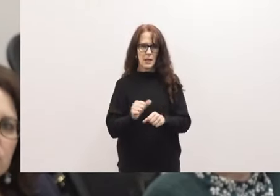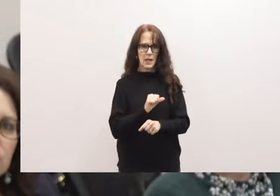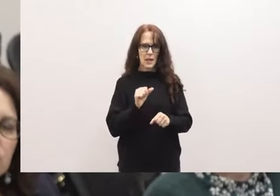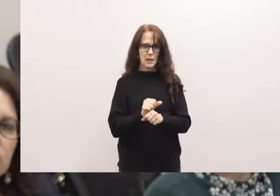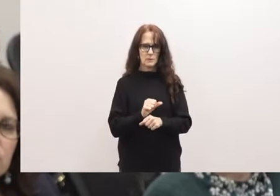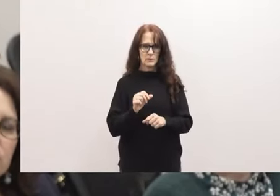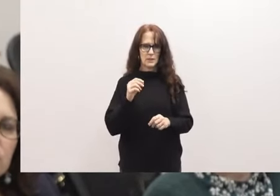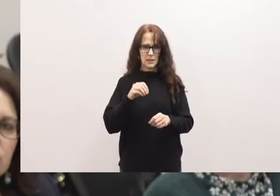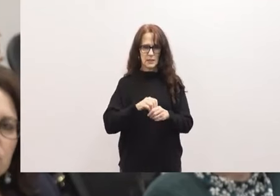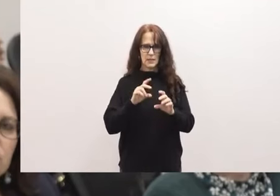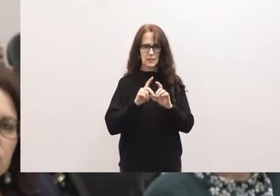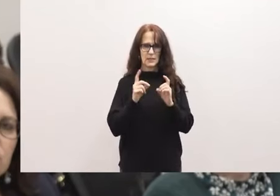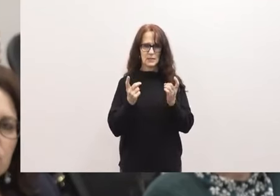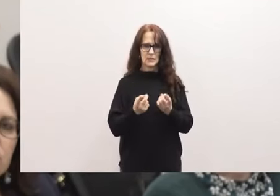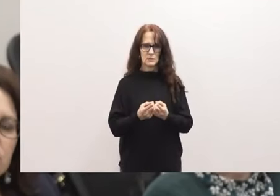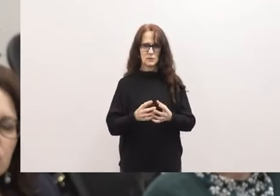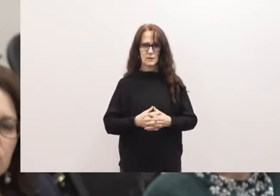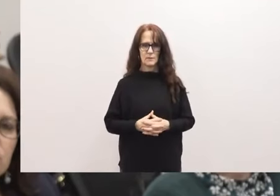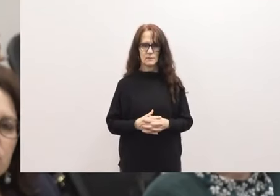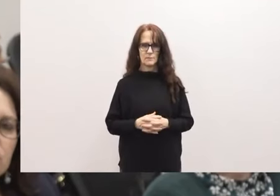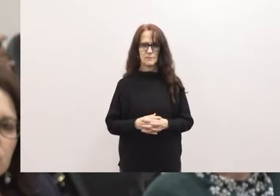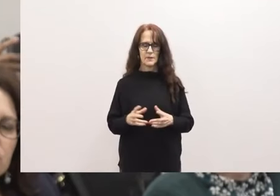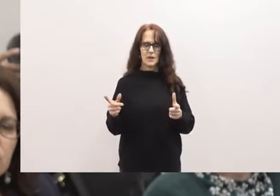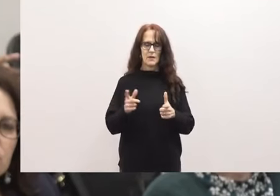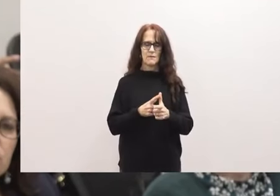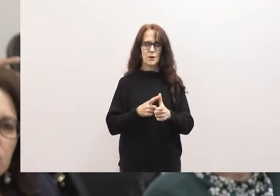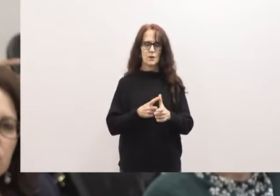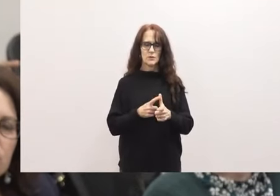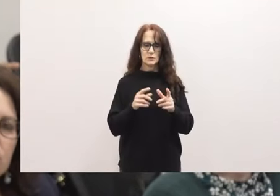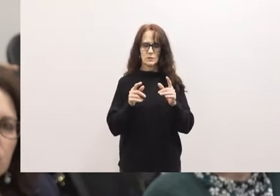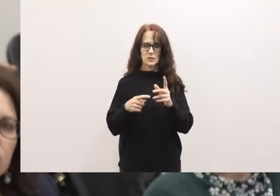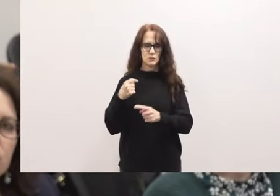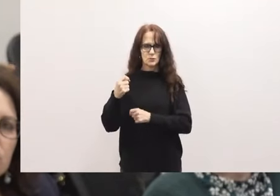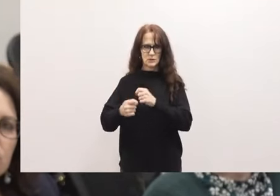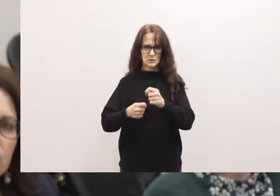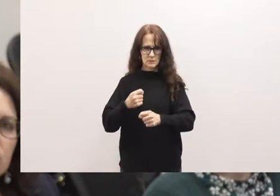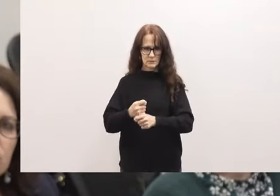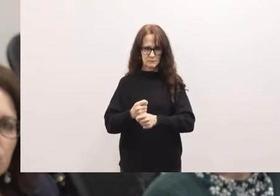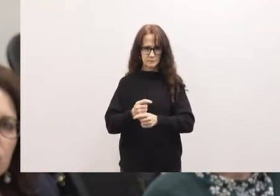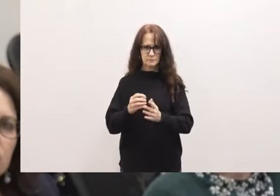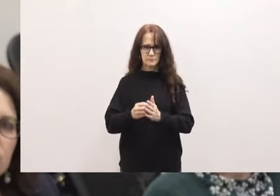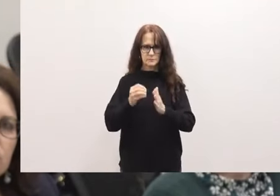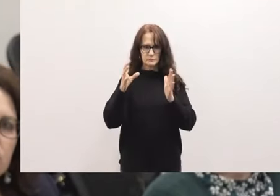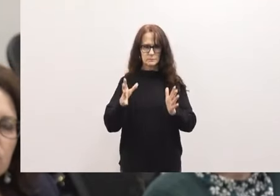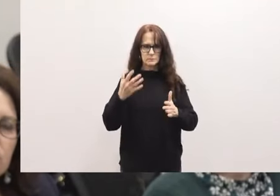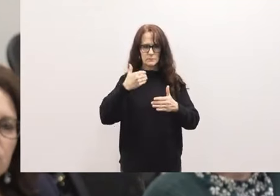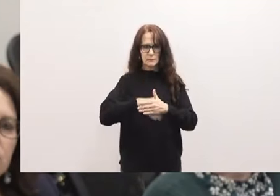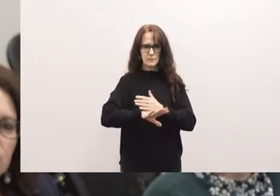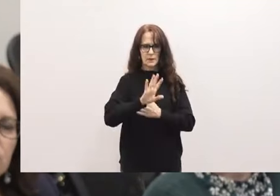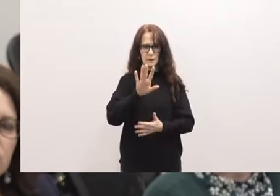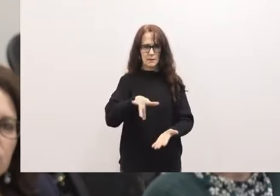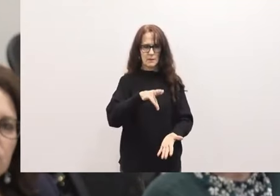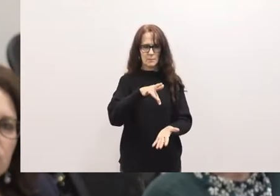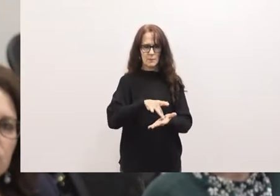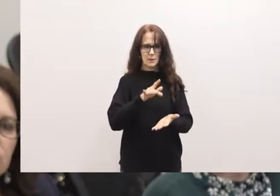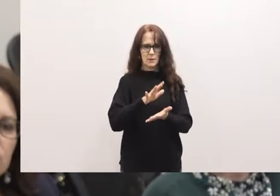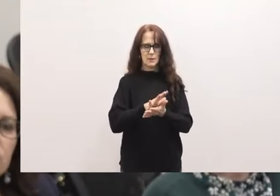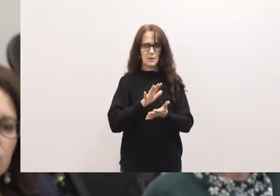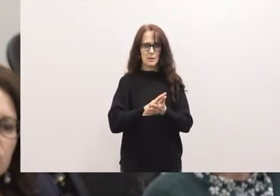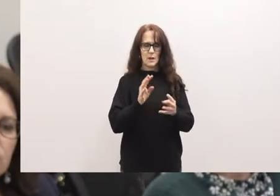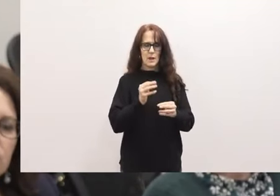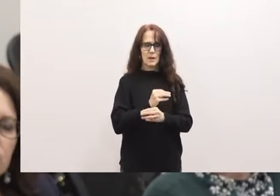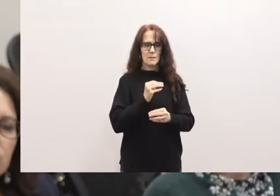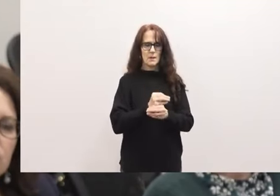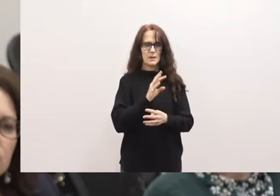our district. First, the standard pathway has been that students enter middle school. They take math